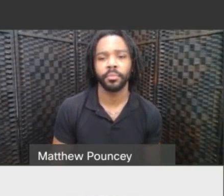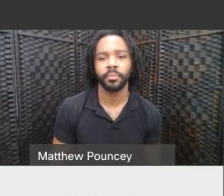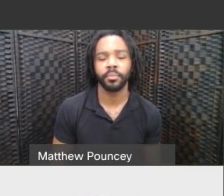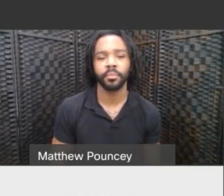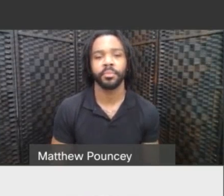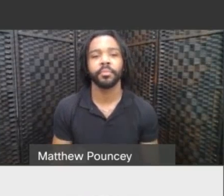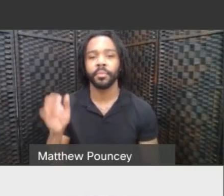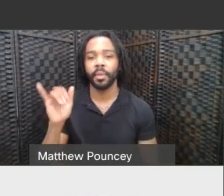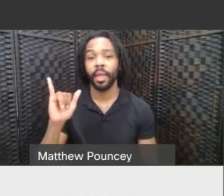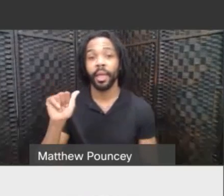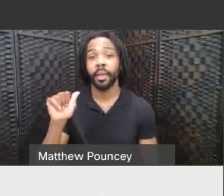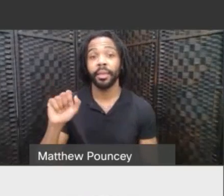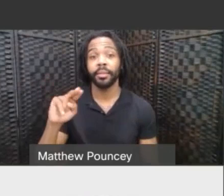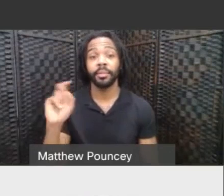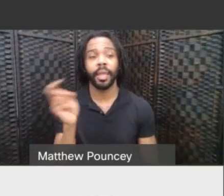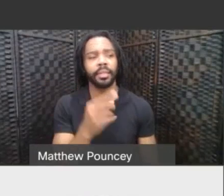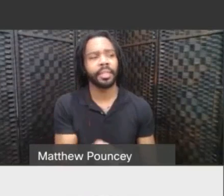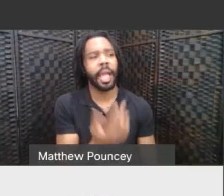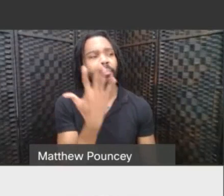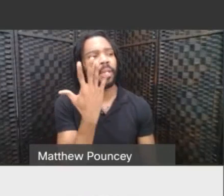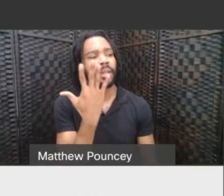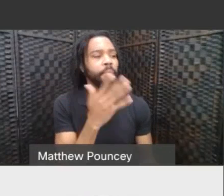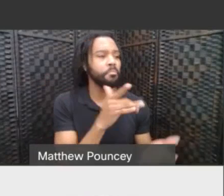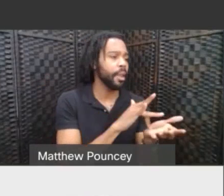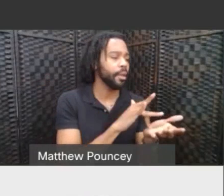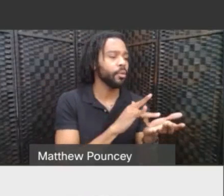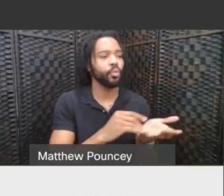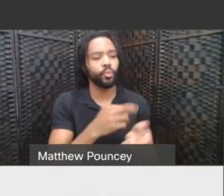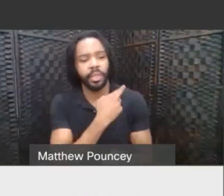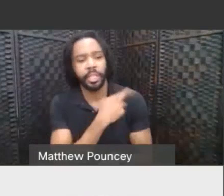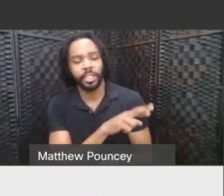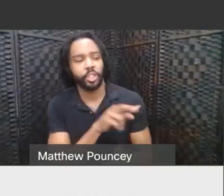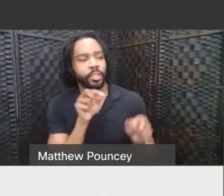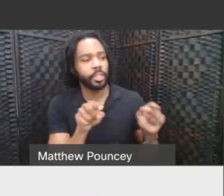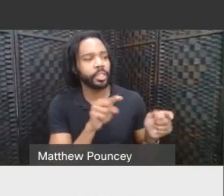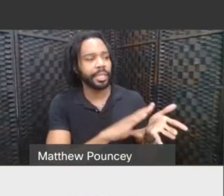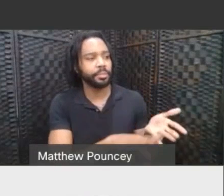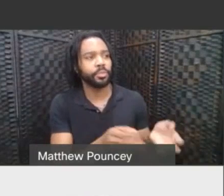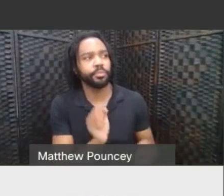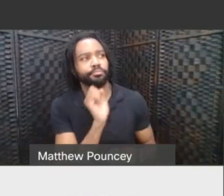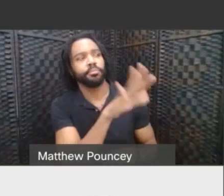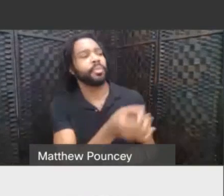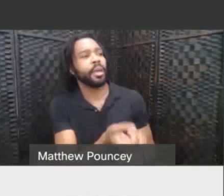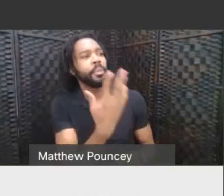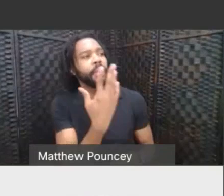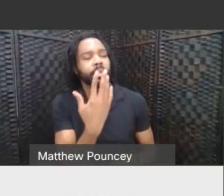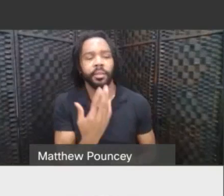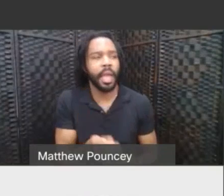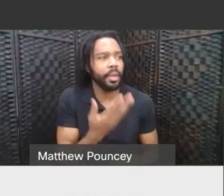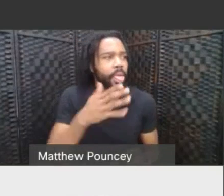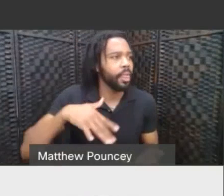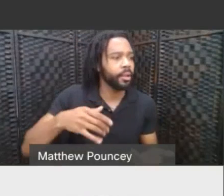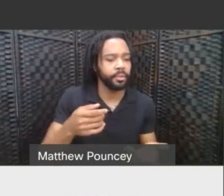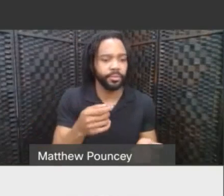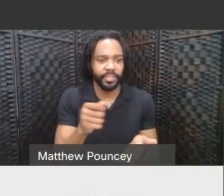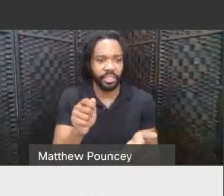How many medical or religious exemptions were submitted and how many remain undecided? We don't have we don't know the answer for